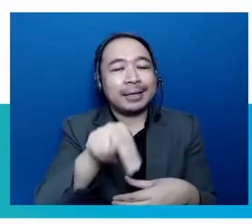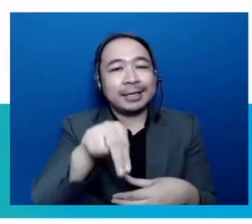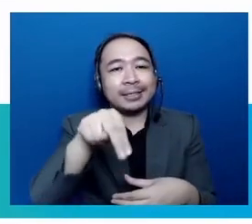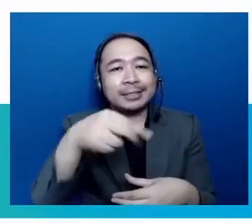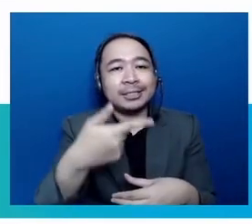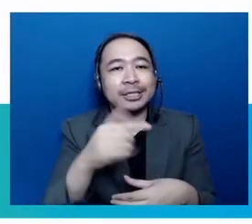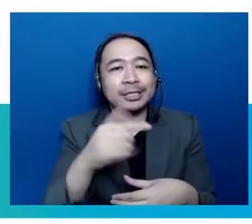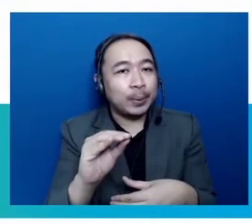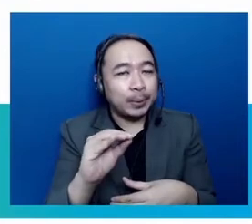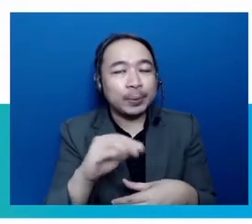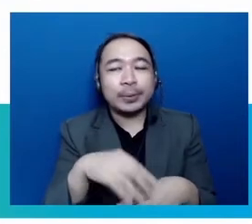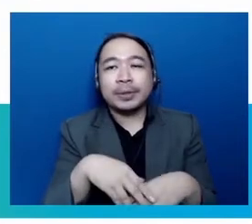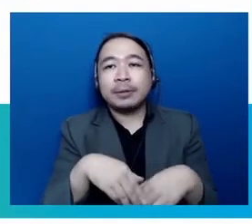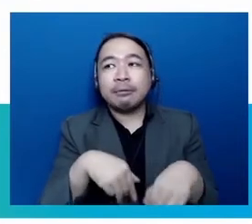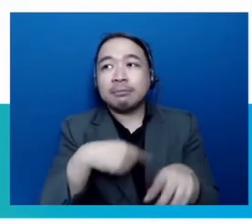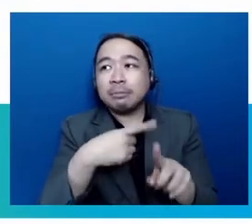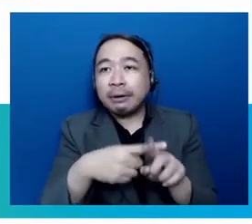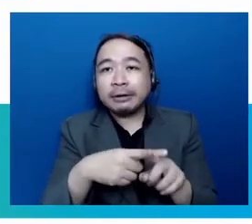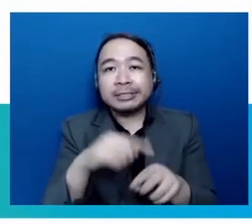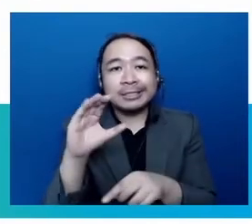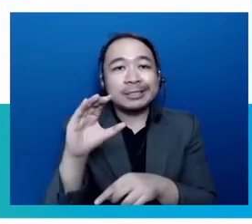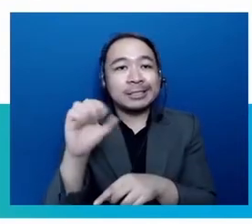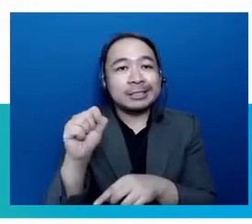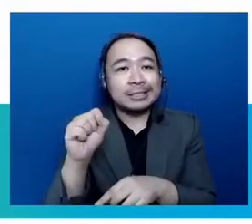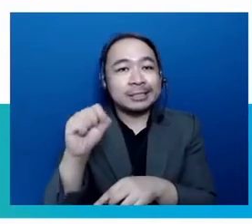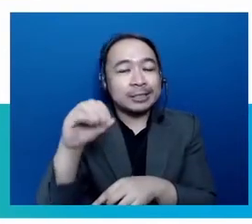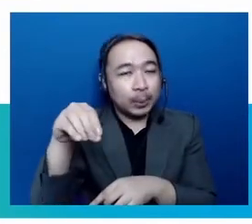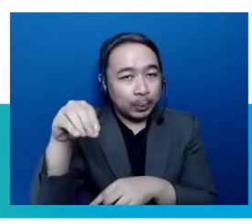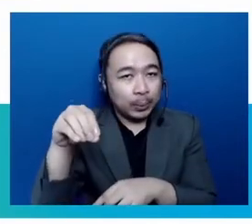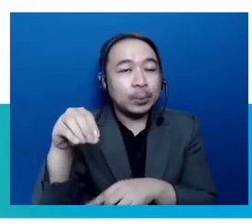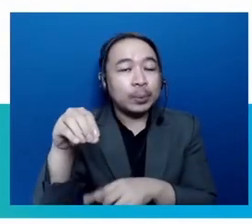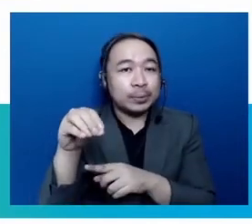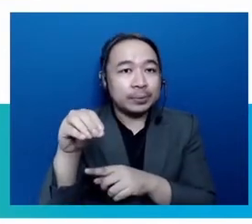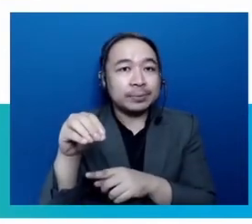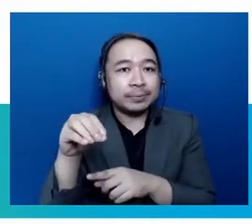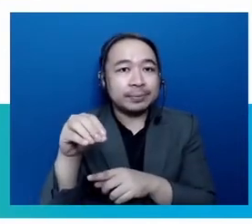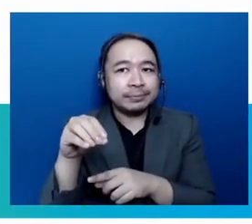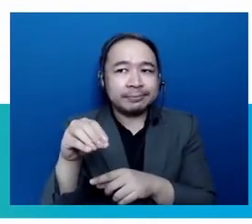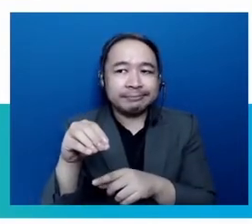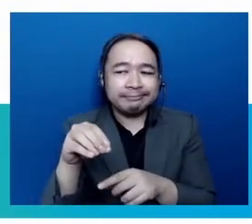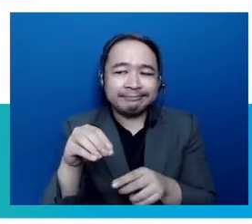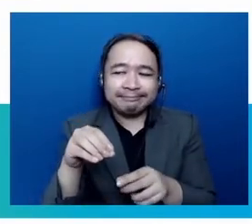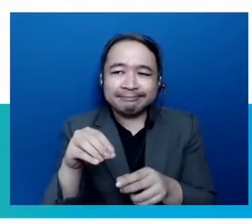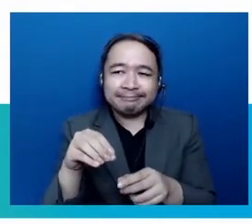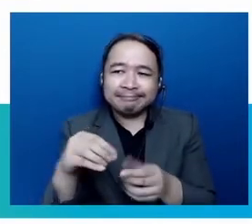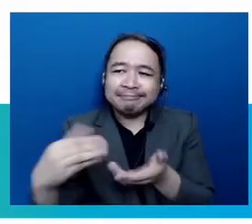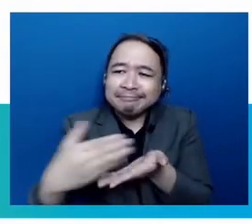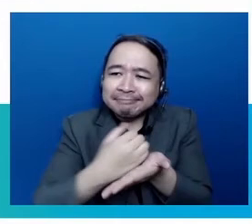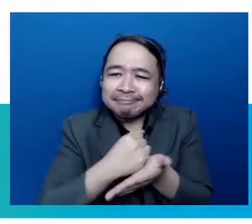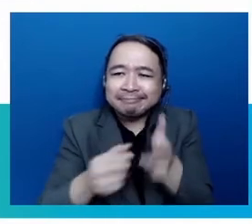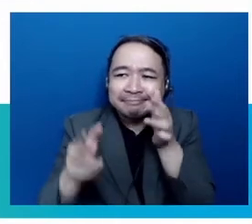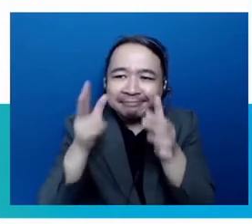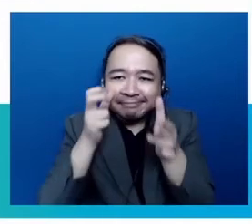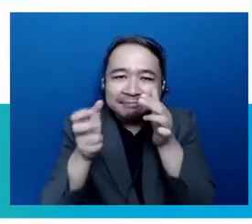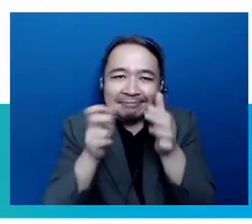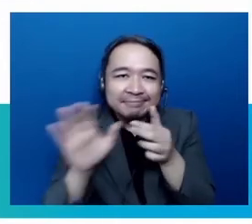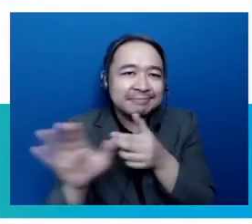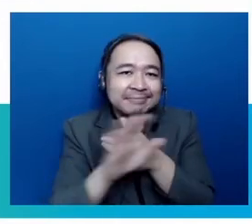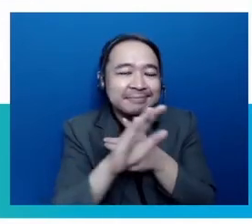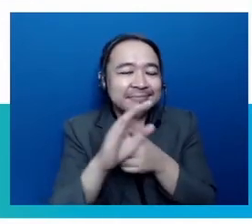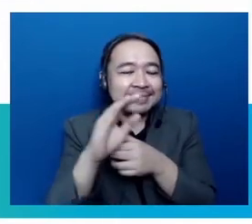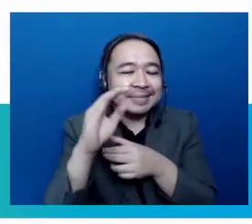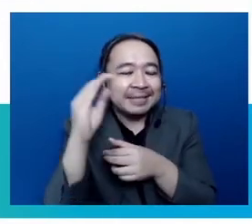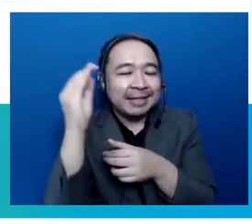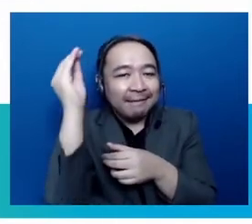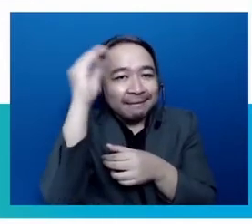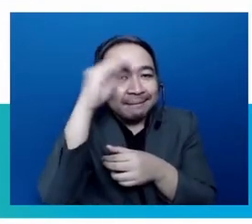society to get their voice heard in our, for example, in our strategies, and in our